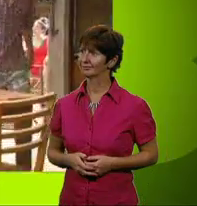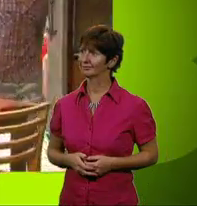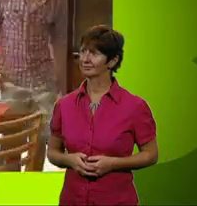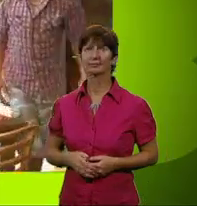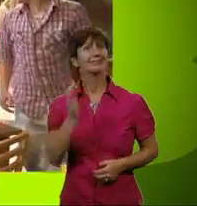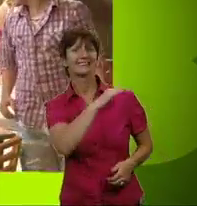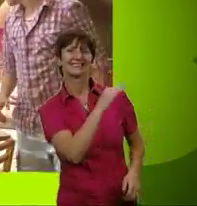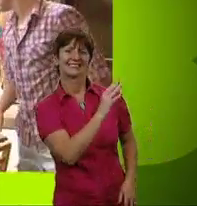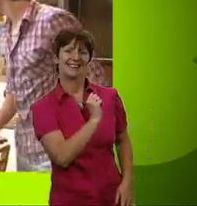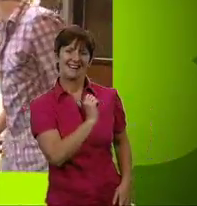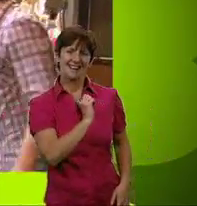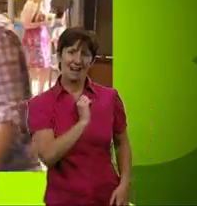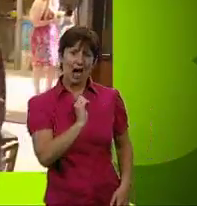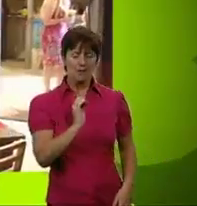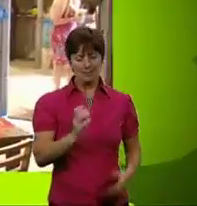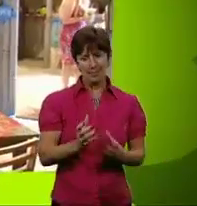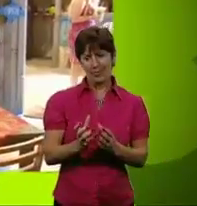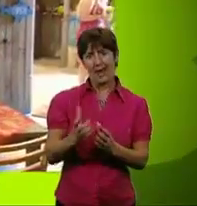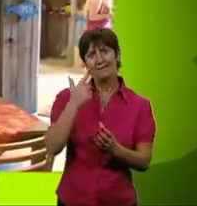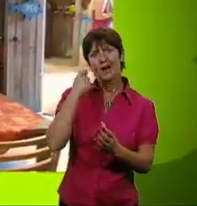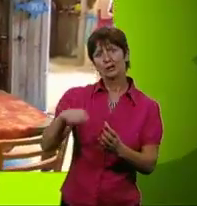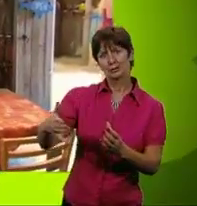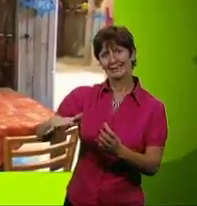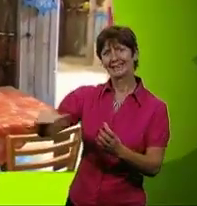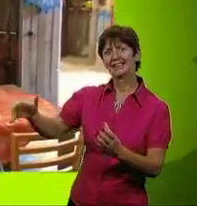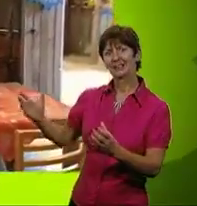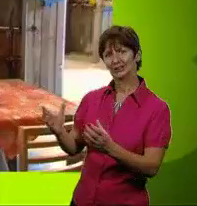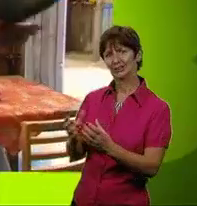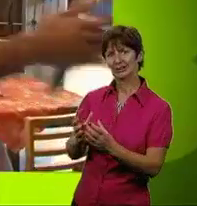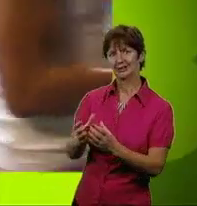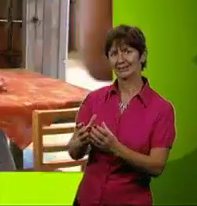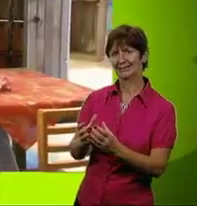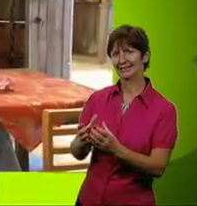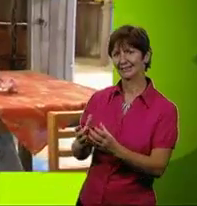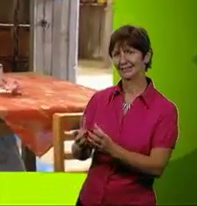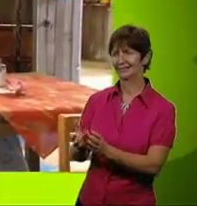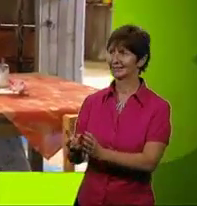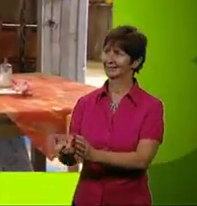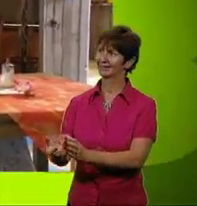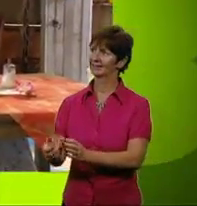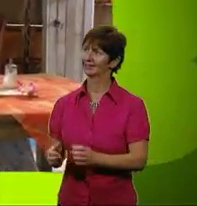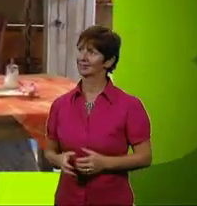Robbo. I found this on the beach.